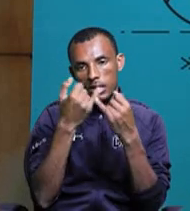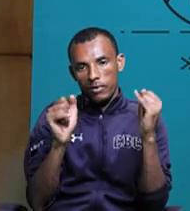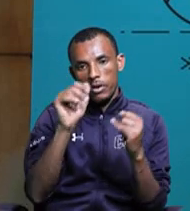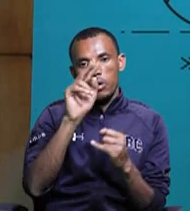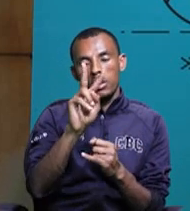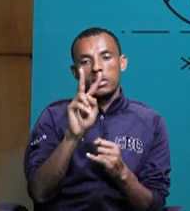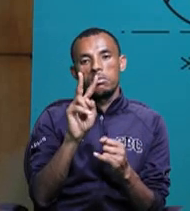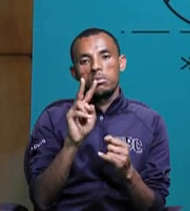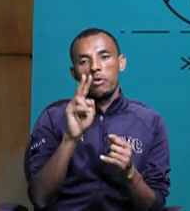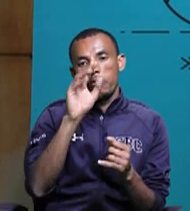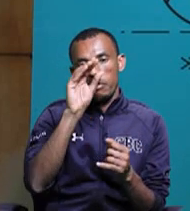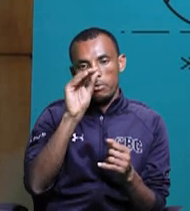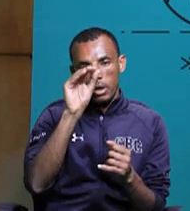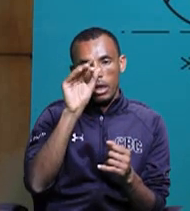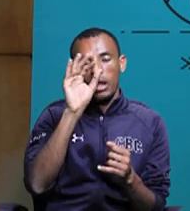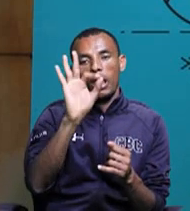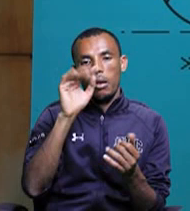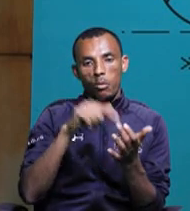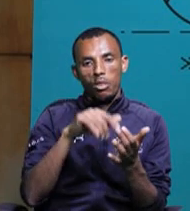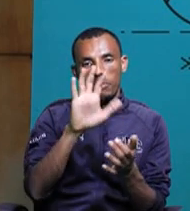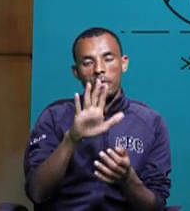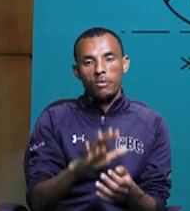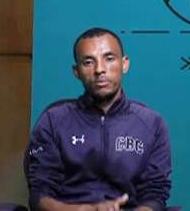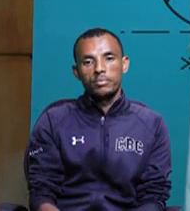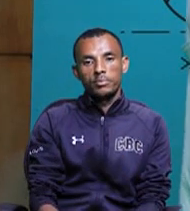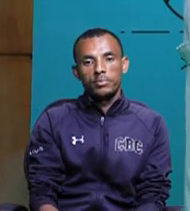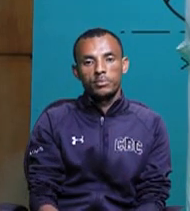2, 59.5 it comes.